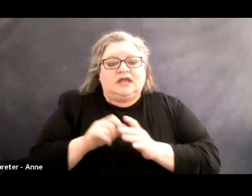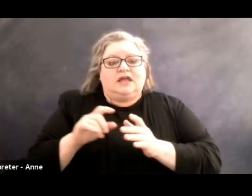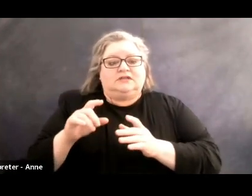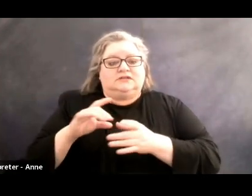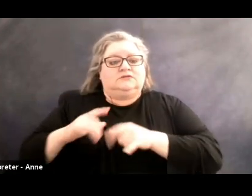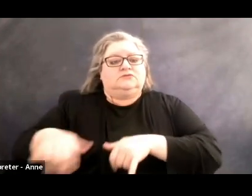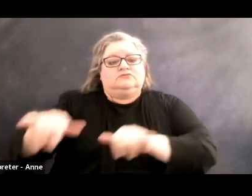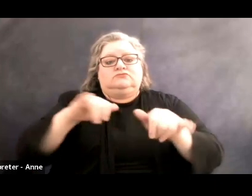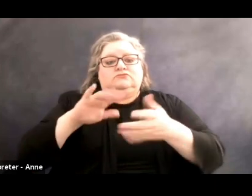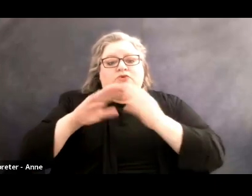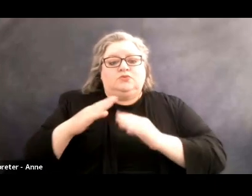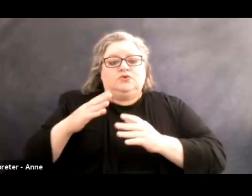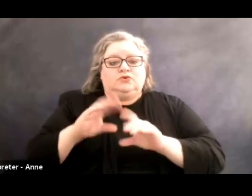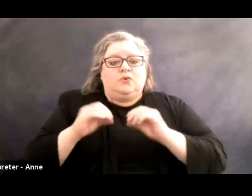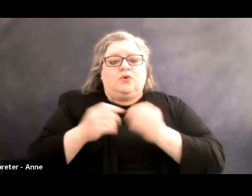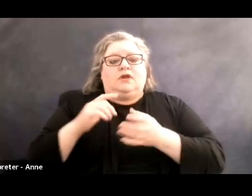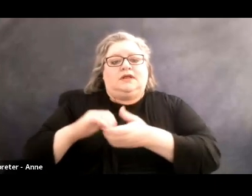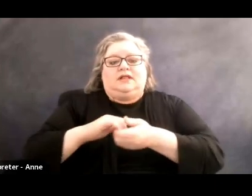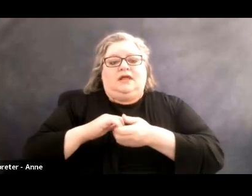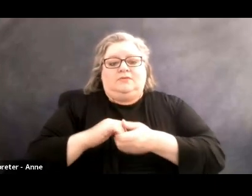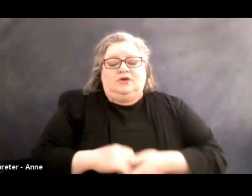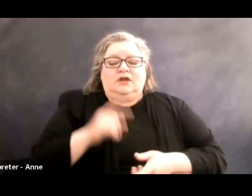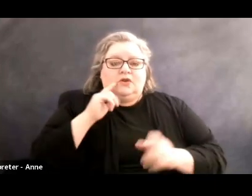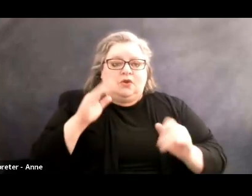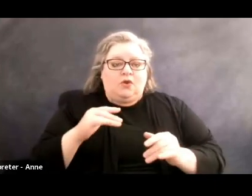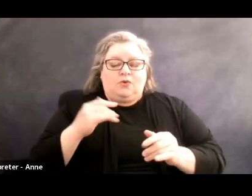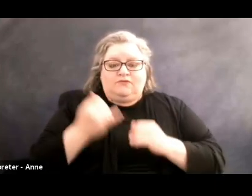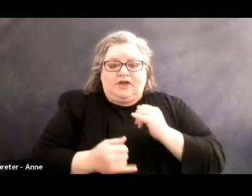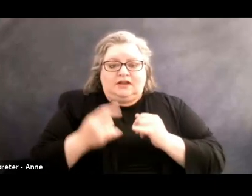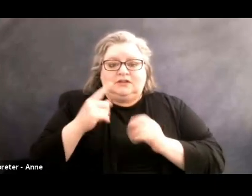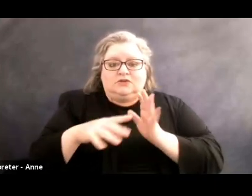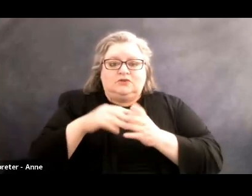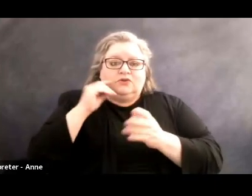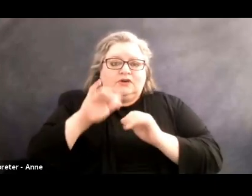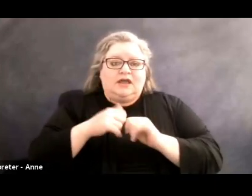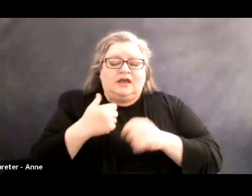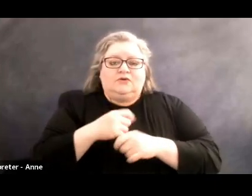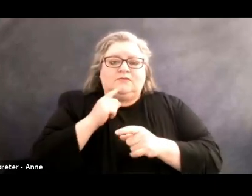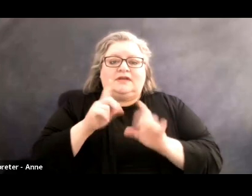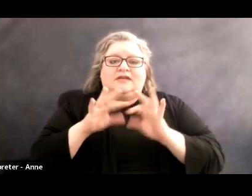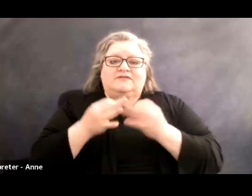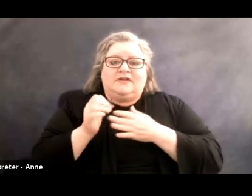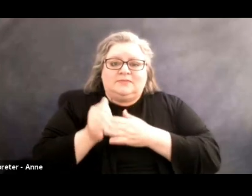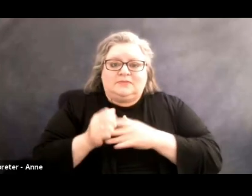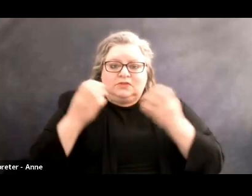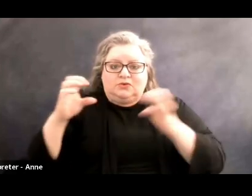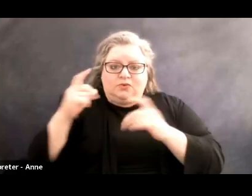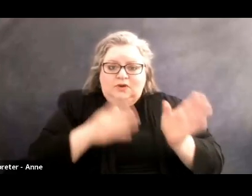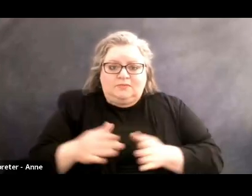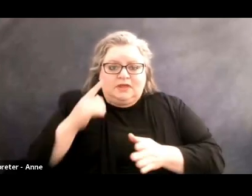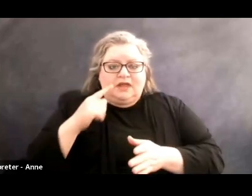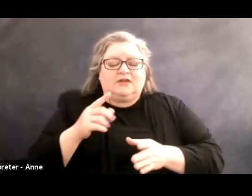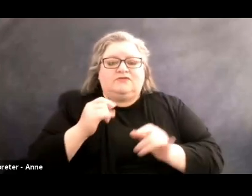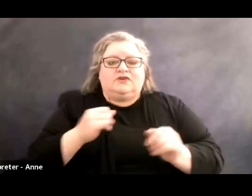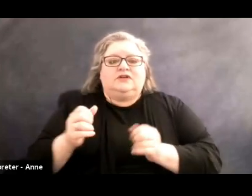to provide those services. Finally, we hope that you learned today how to create a family-led crisis plan for loved ones with